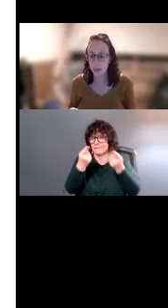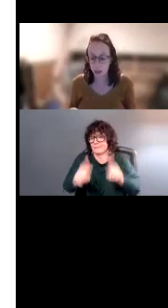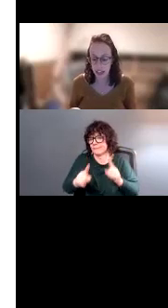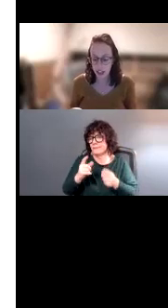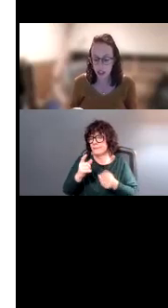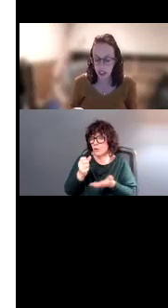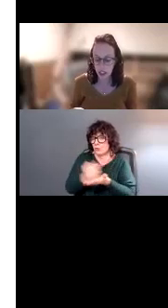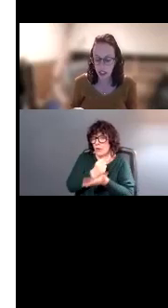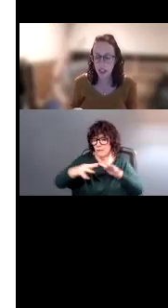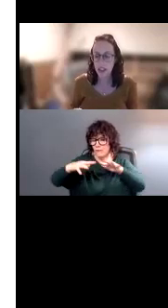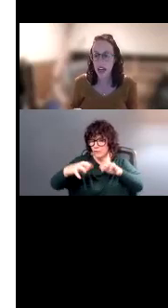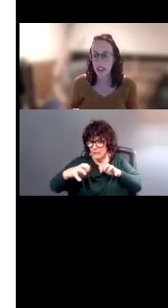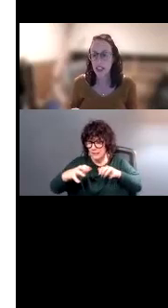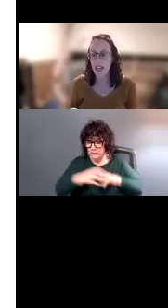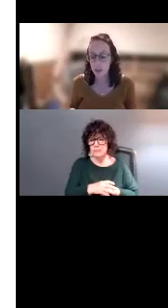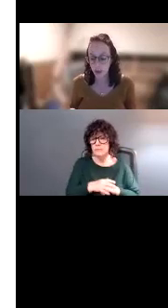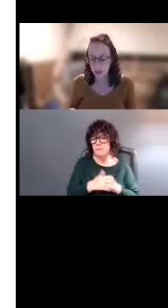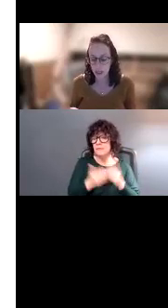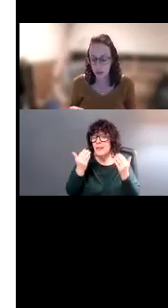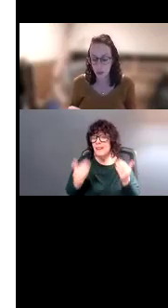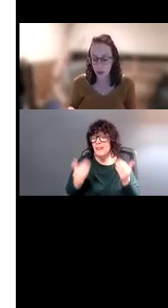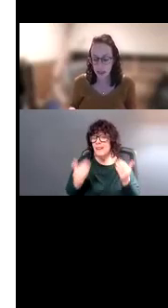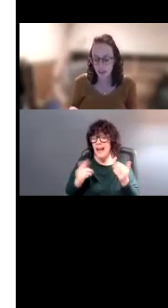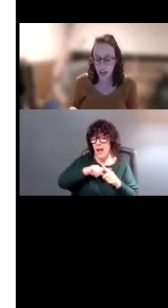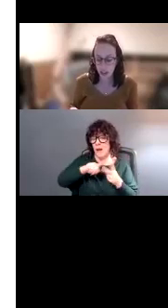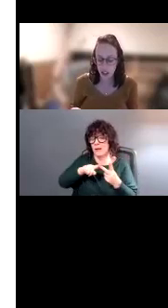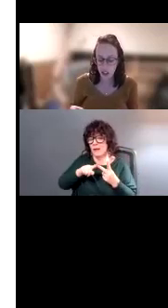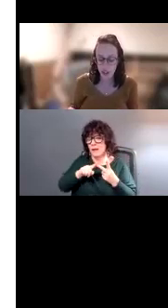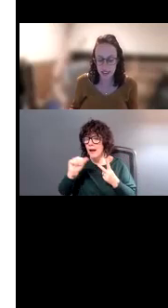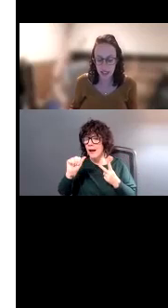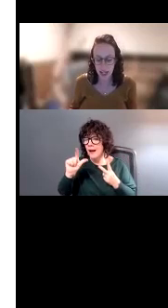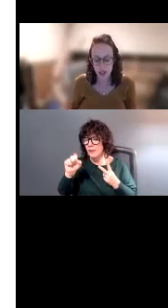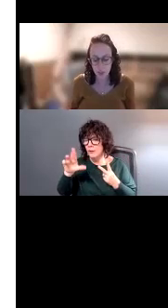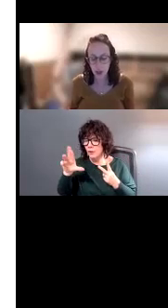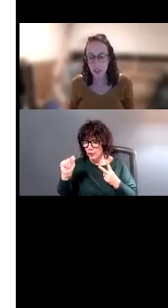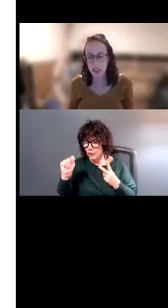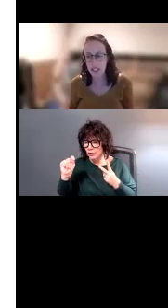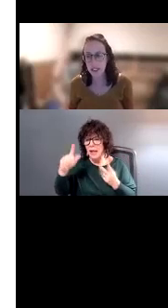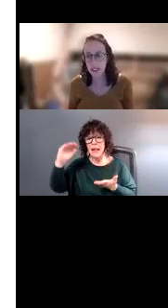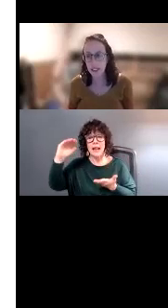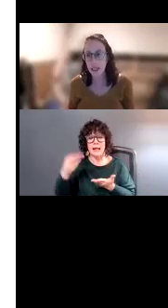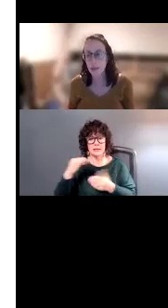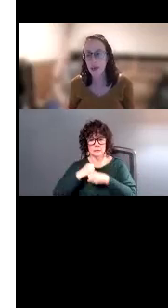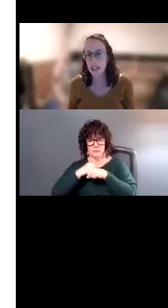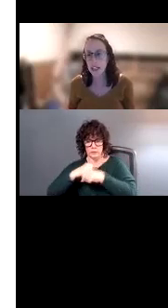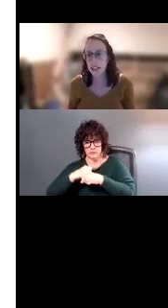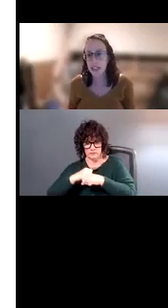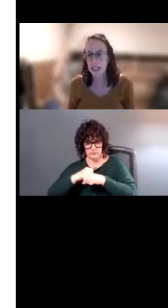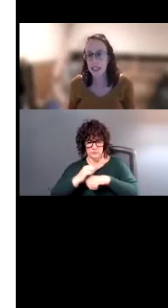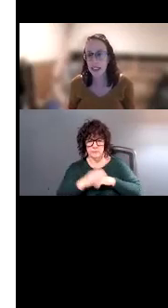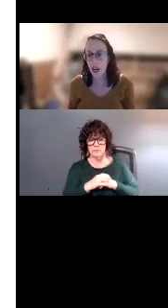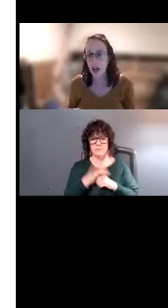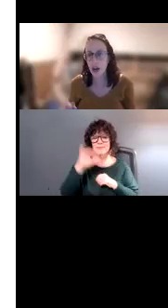slightly less protection. That enables a multi-factor authentication process, but